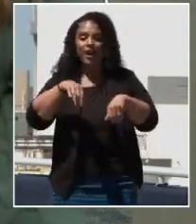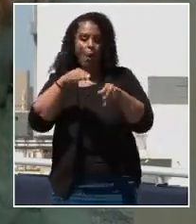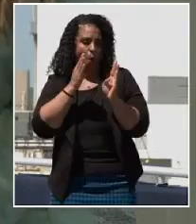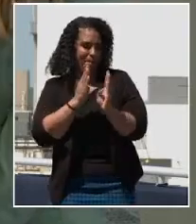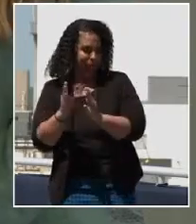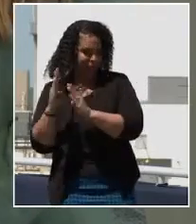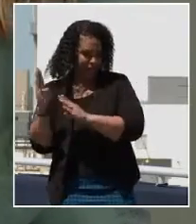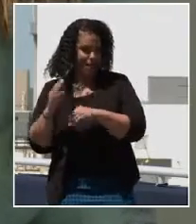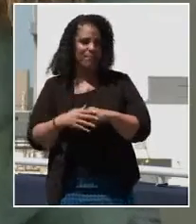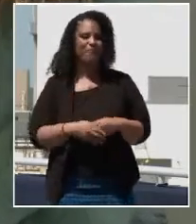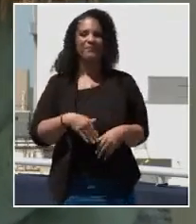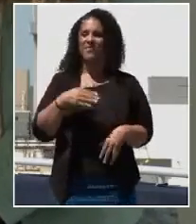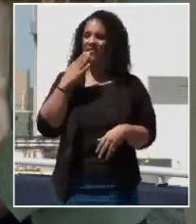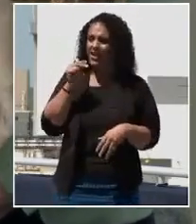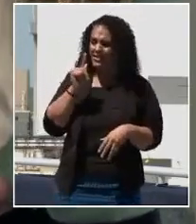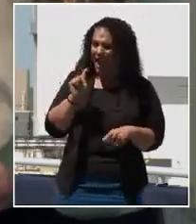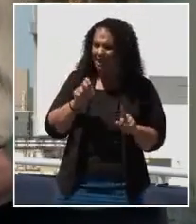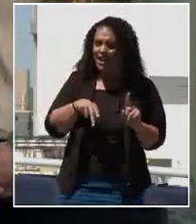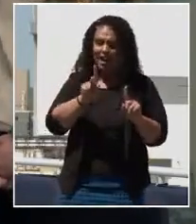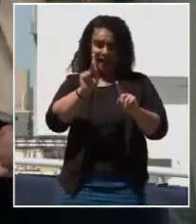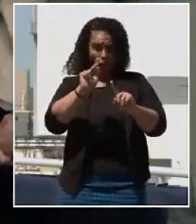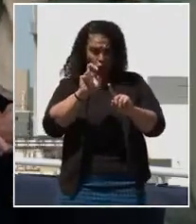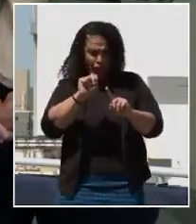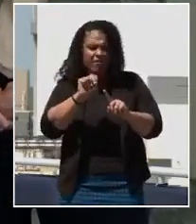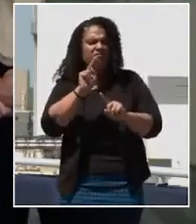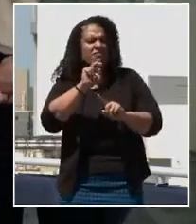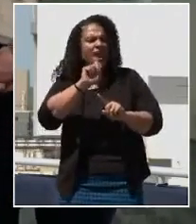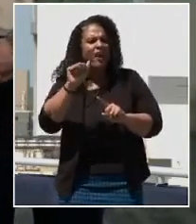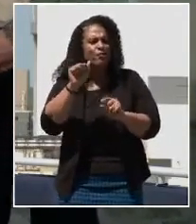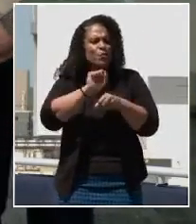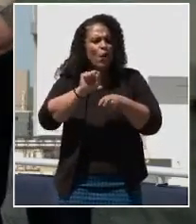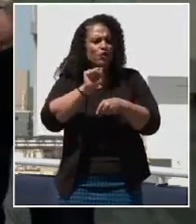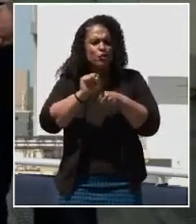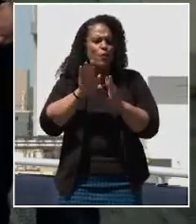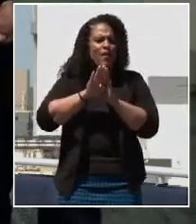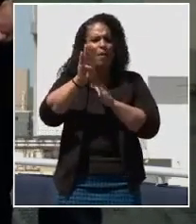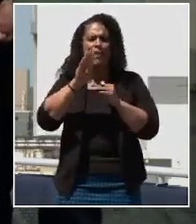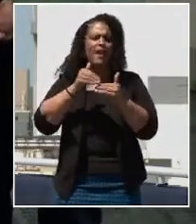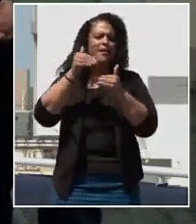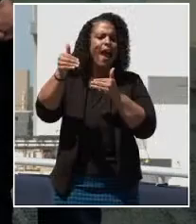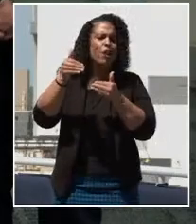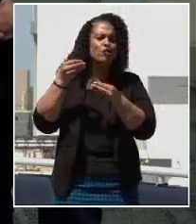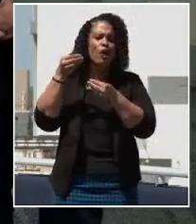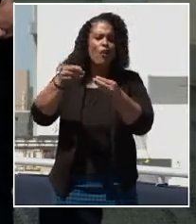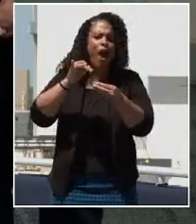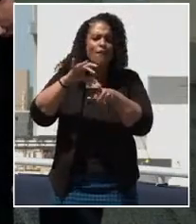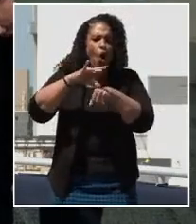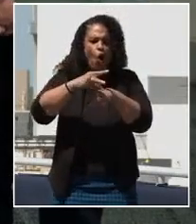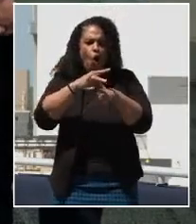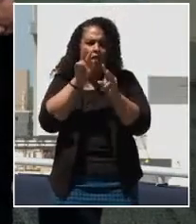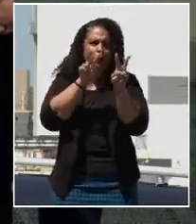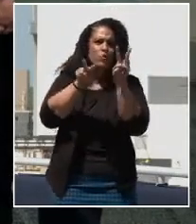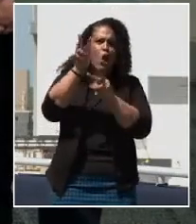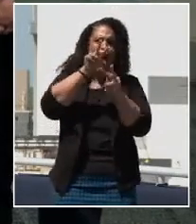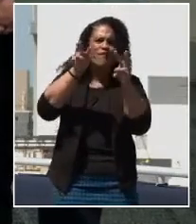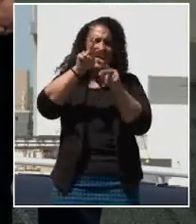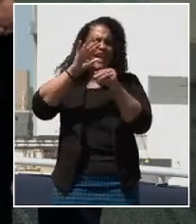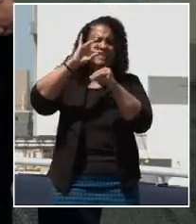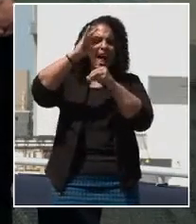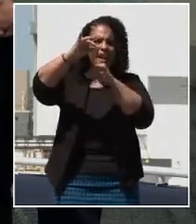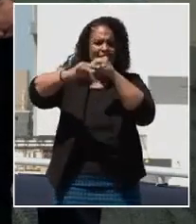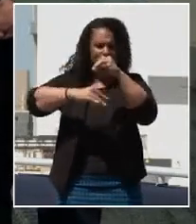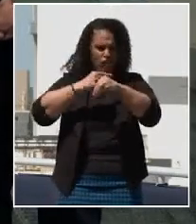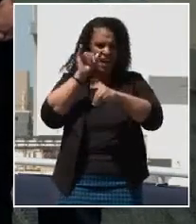planning thanks Kate and Karen NASA is working to develop the next generation of Earth observing satellites the Earth system